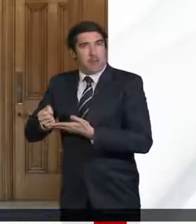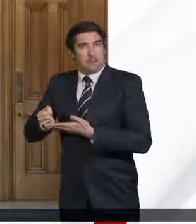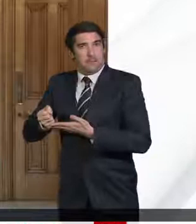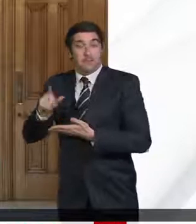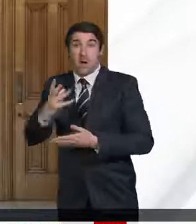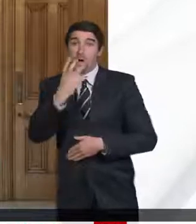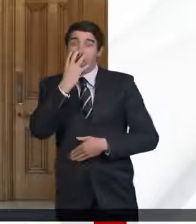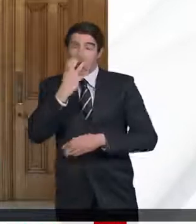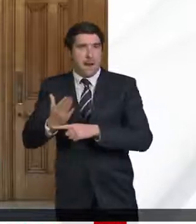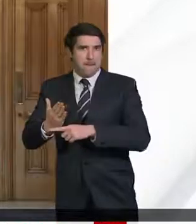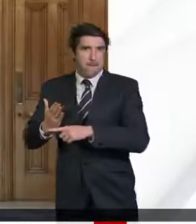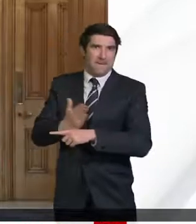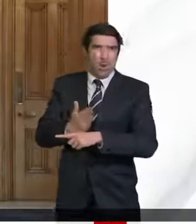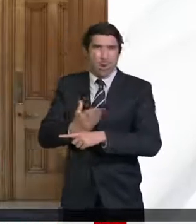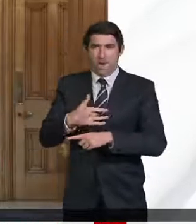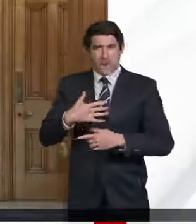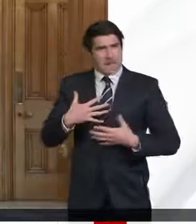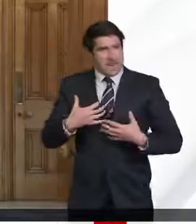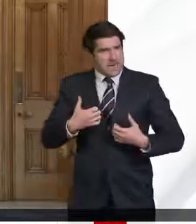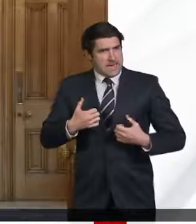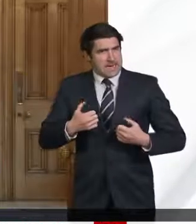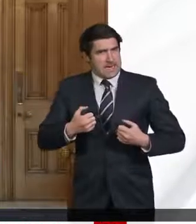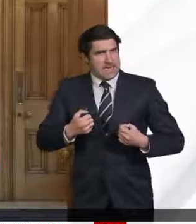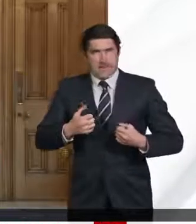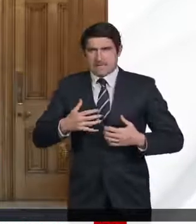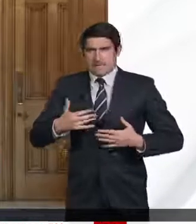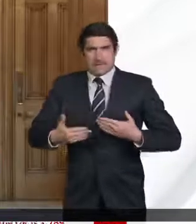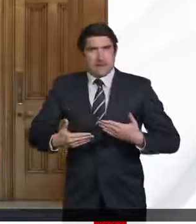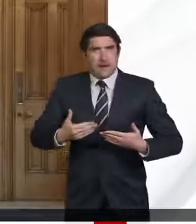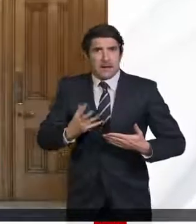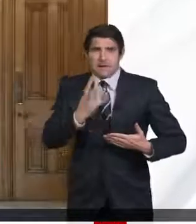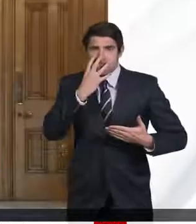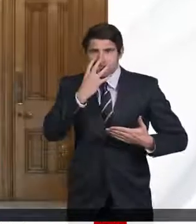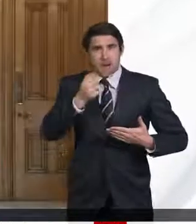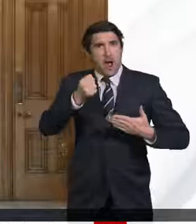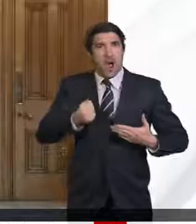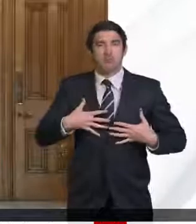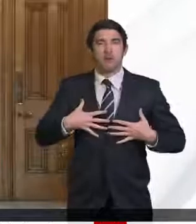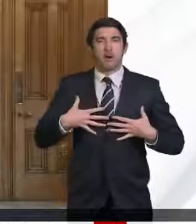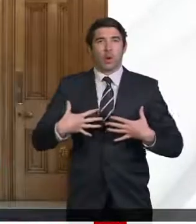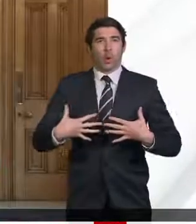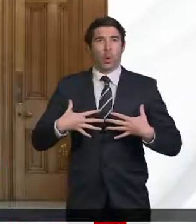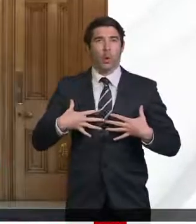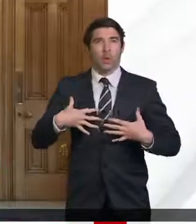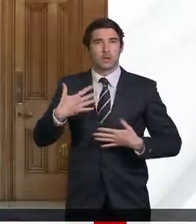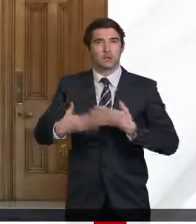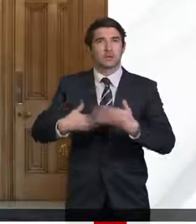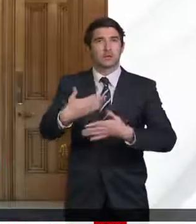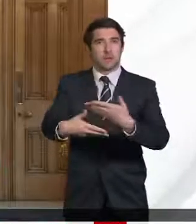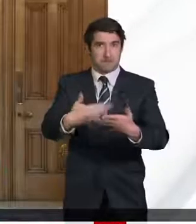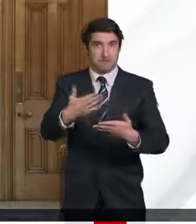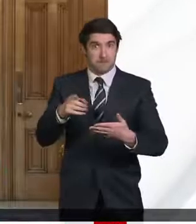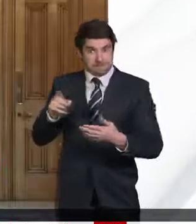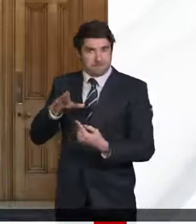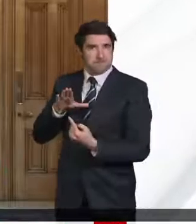patients as possible seeing their condition worsen, we are conducting rapid clinical trials on those drugs, including